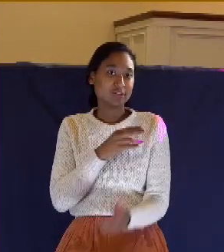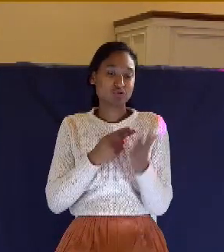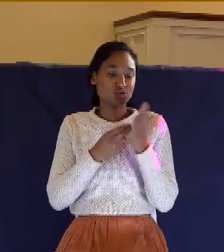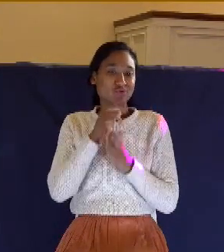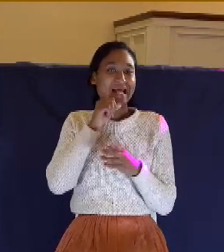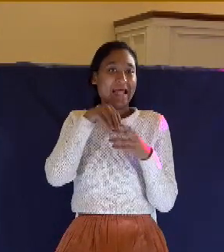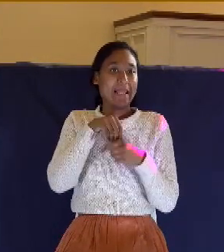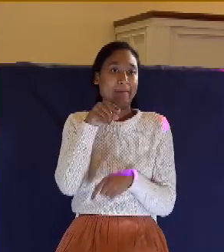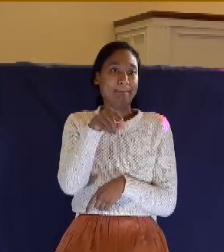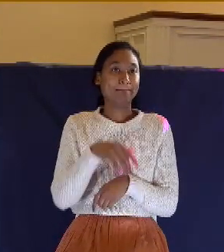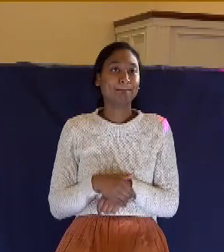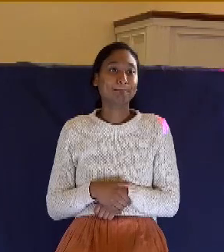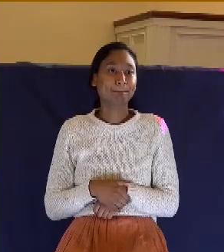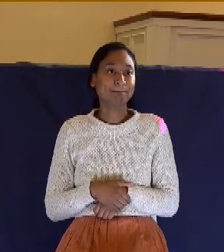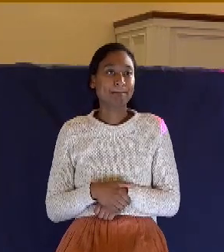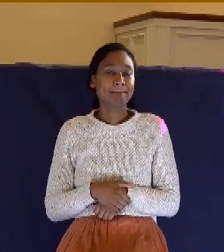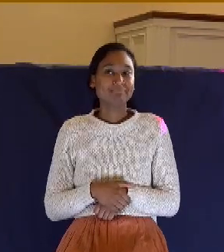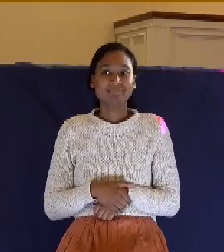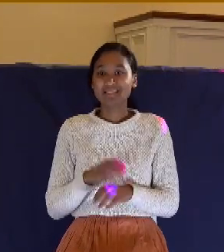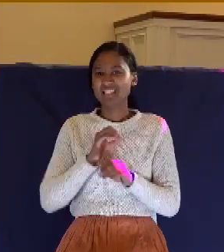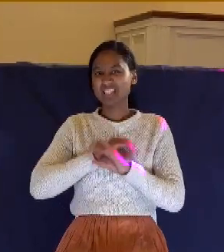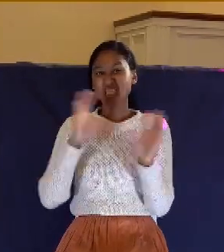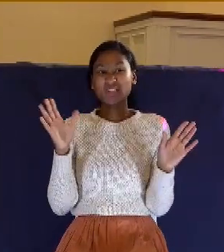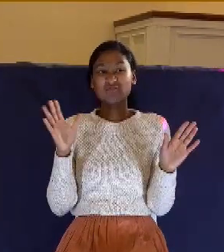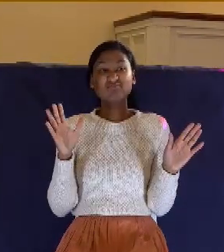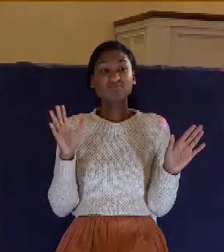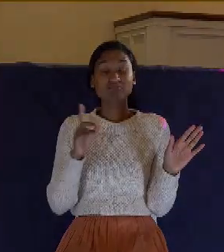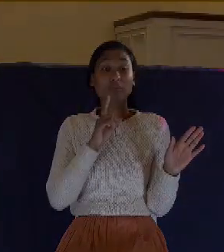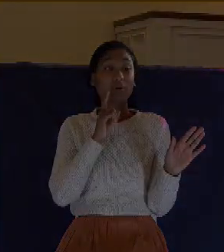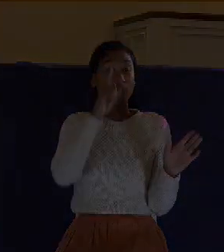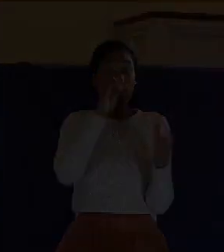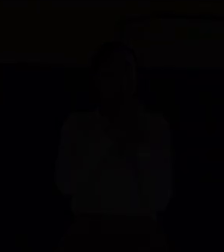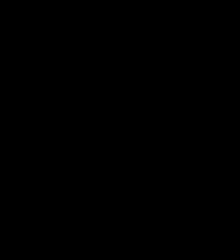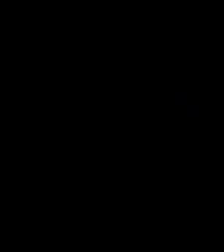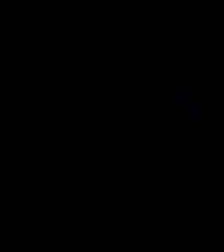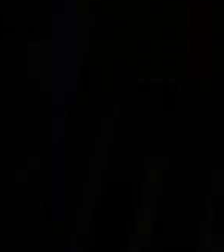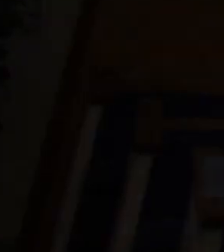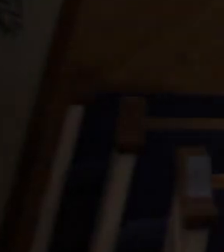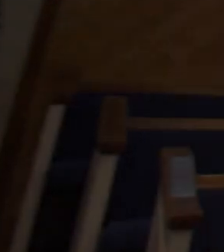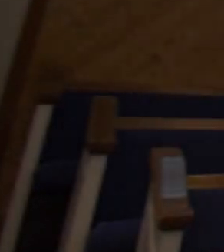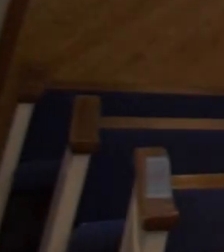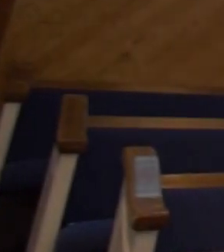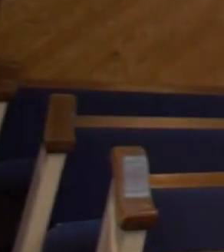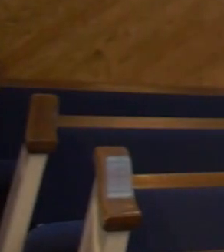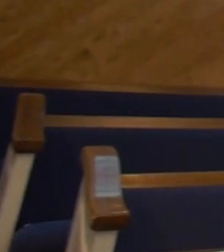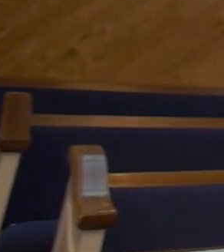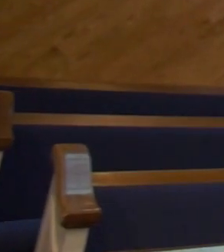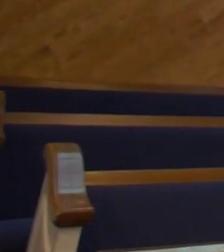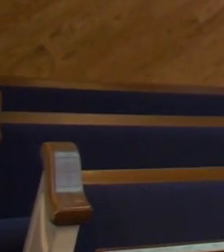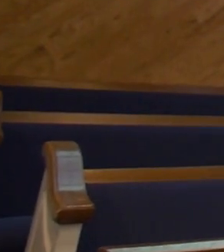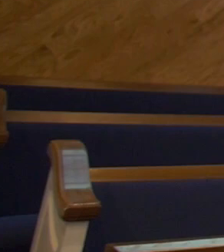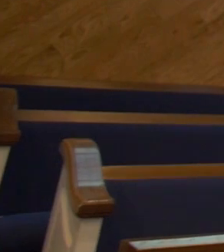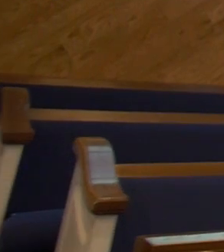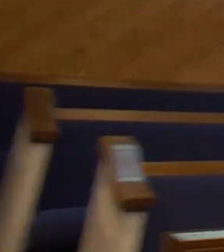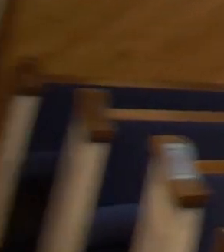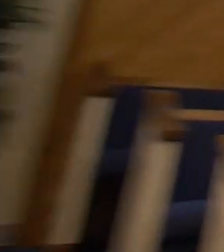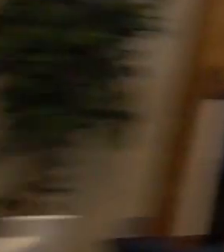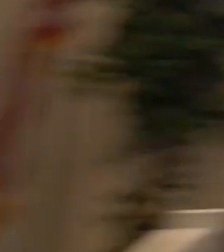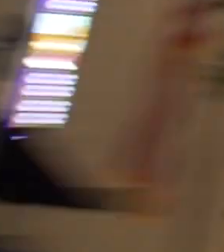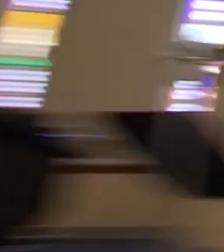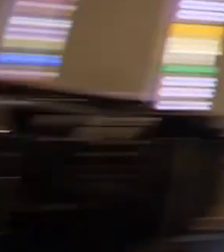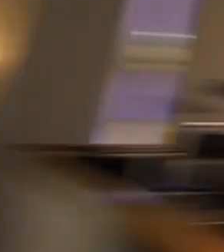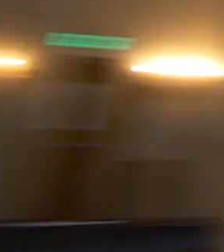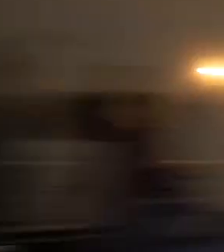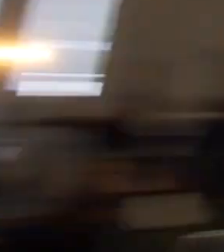This couldn't be any clearer. A true believer will want to just keep the commandments of Christ. We're glad you've joined us today for this broadcast